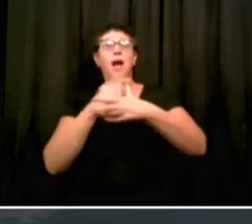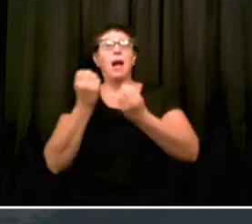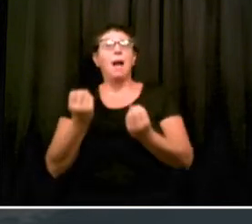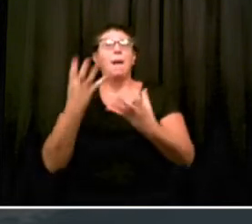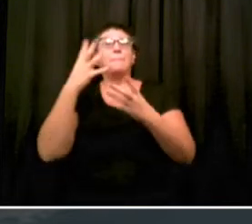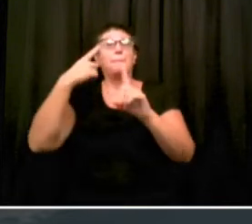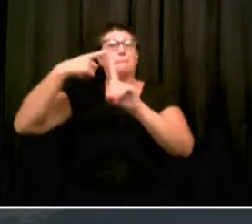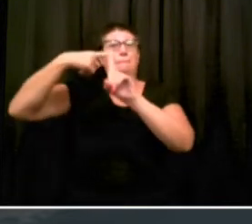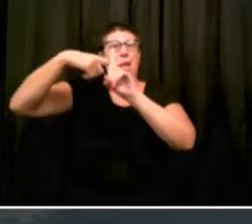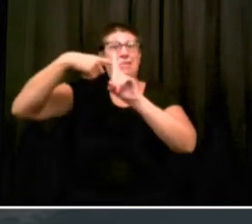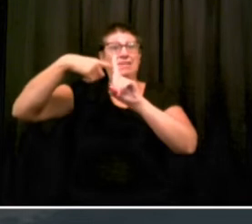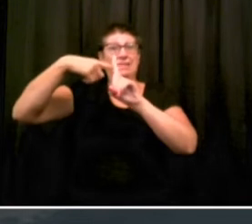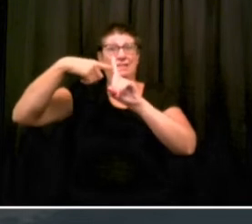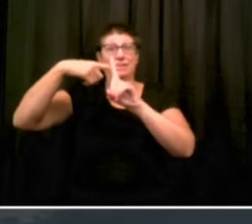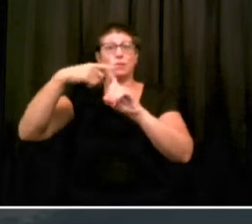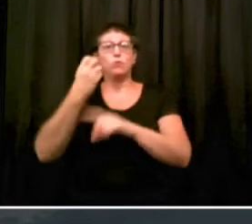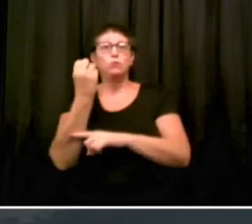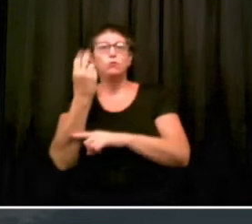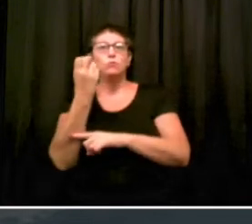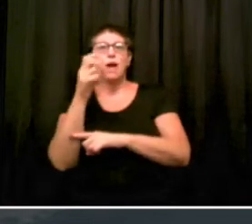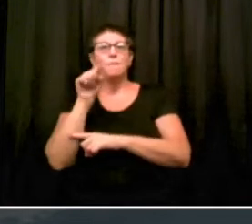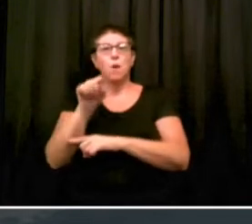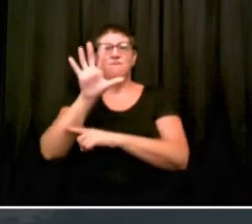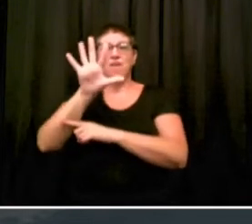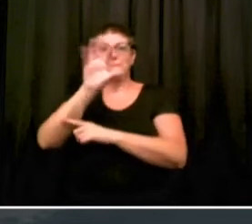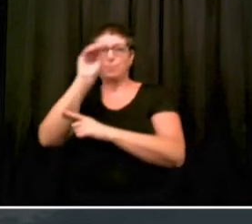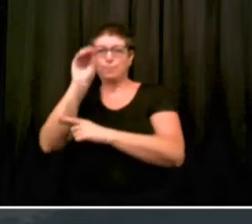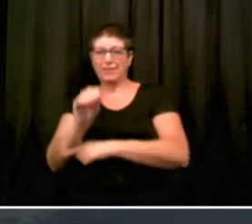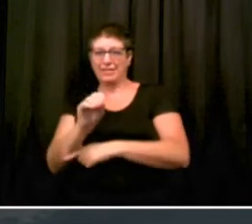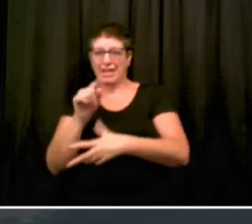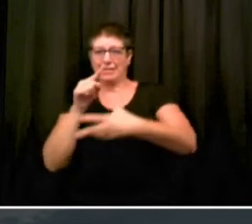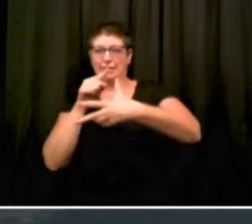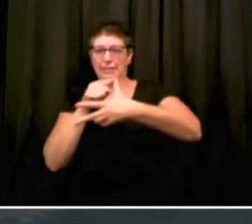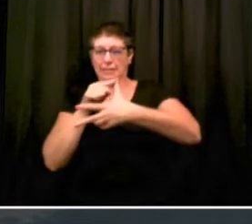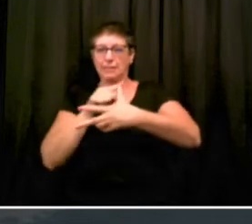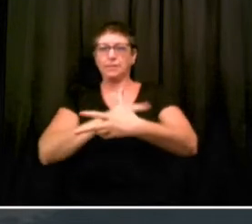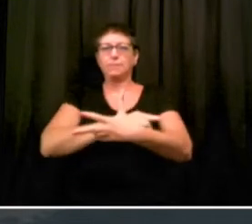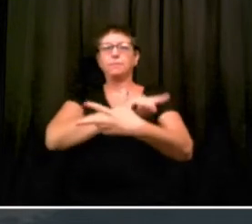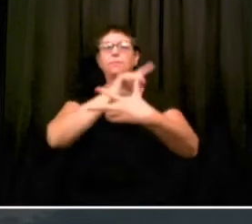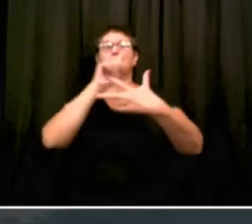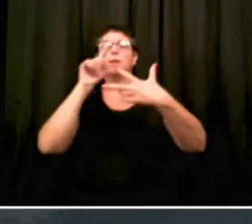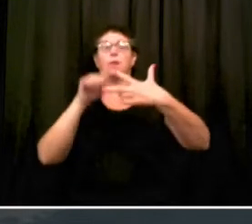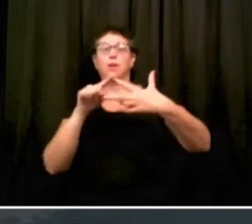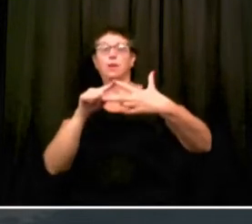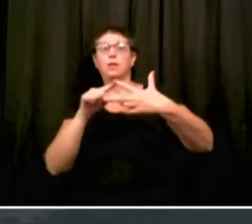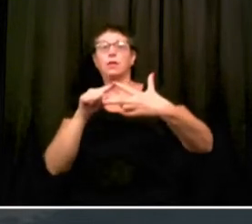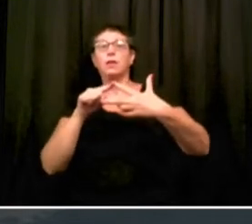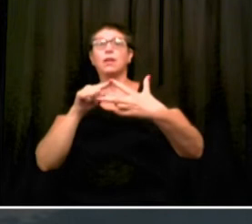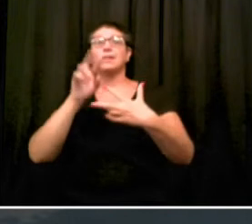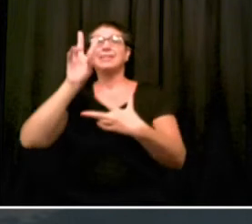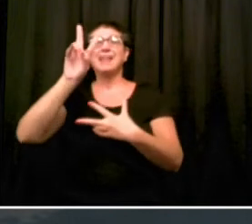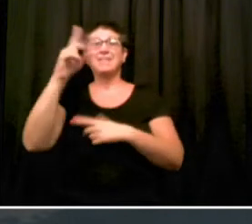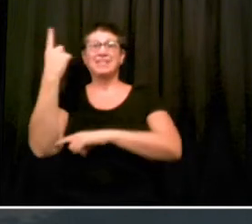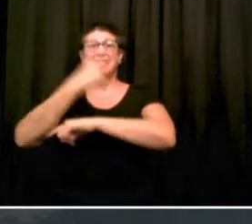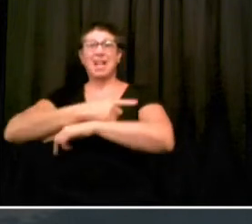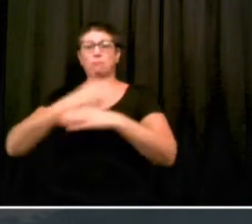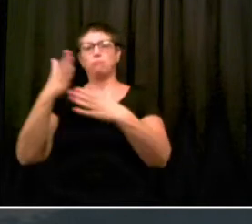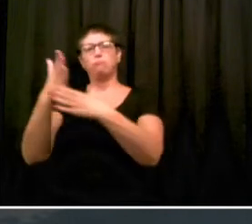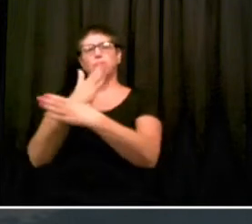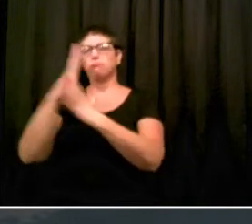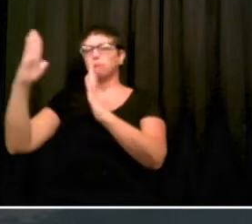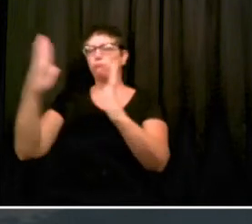patients, 12.5%. Indicator number two, new reported cases on a 7-day average. That